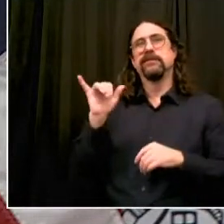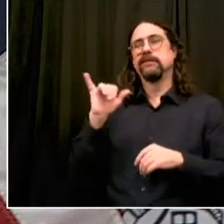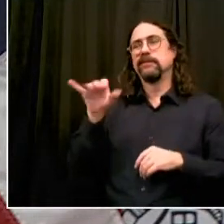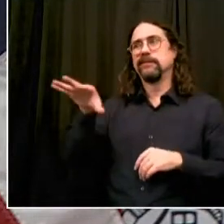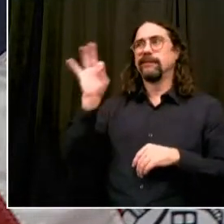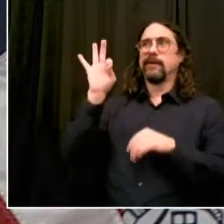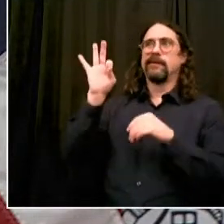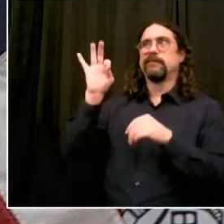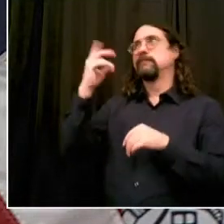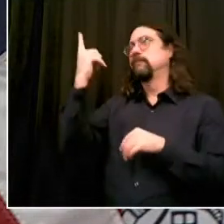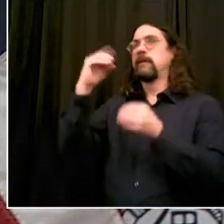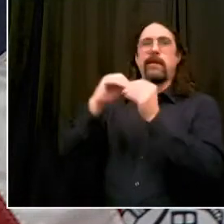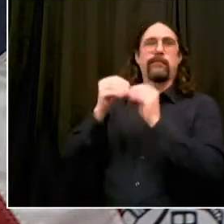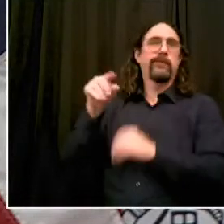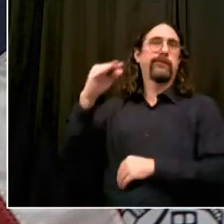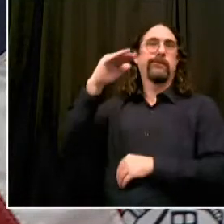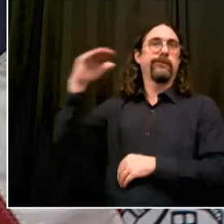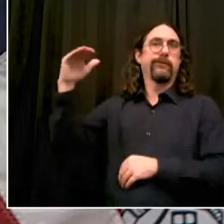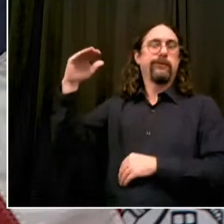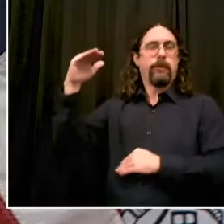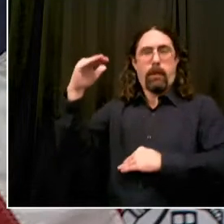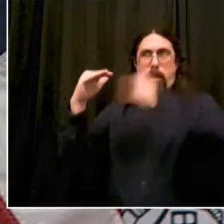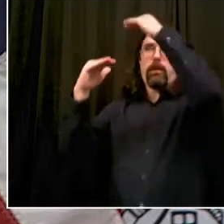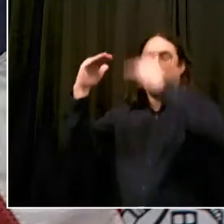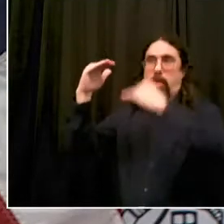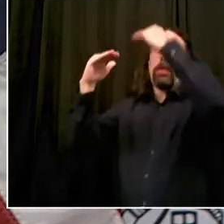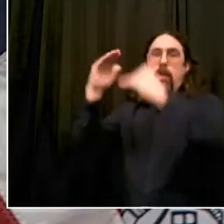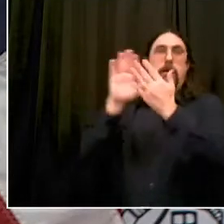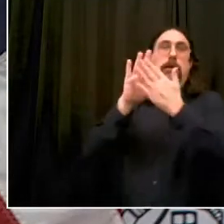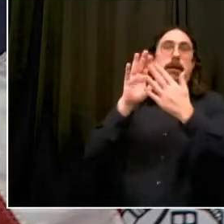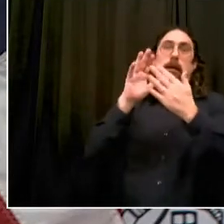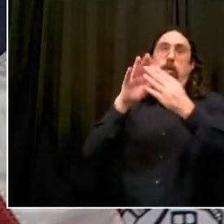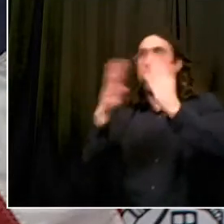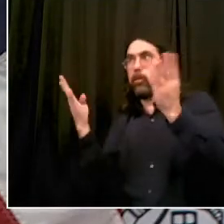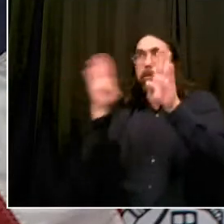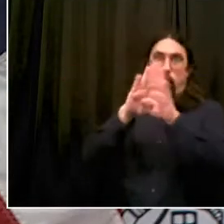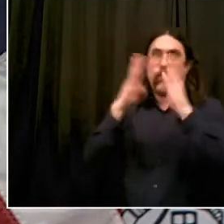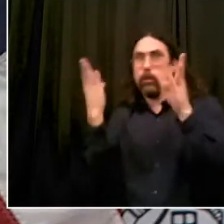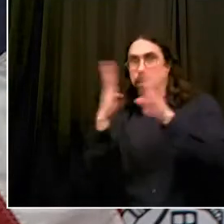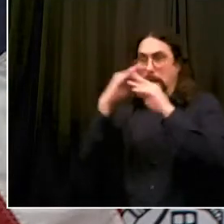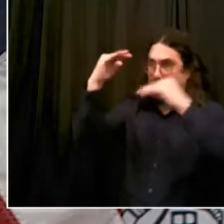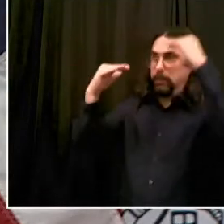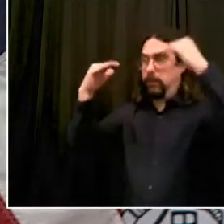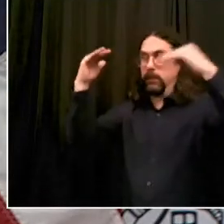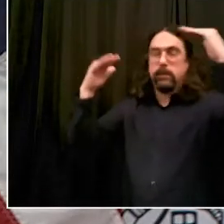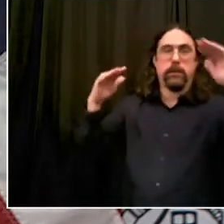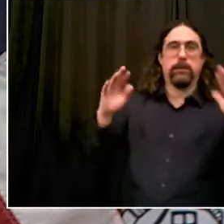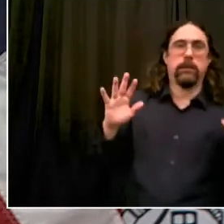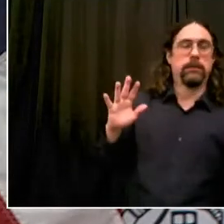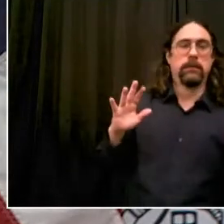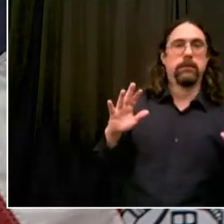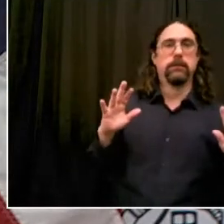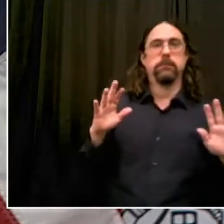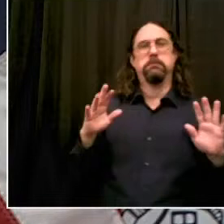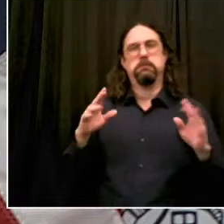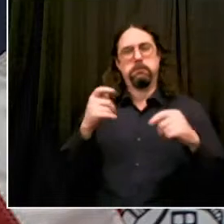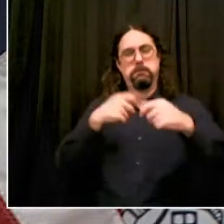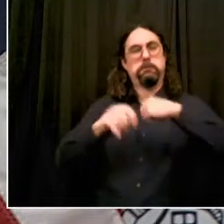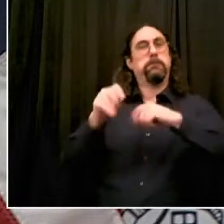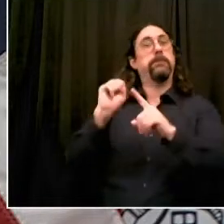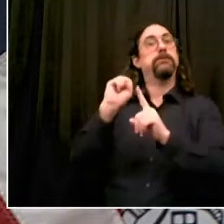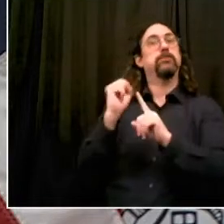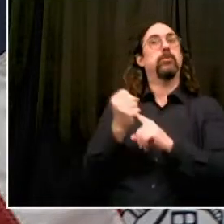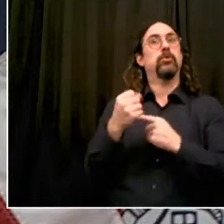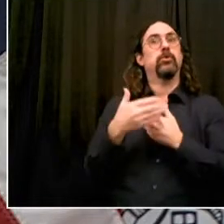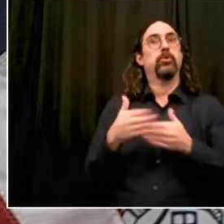want to do that to kids or parents. But I felt we had to keep our commitment and we had to come up with something stronger and more stringent and more